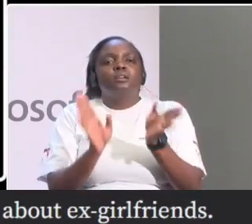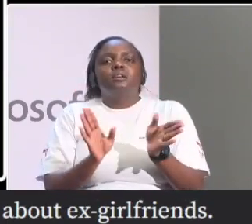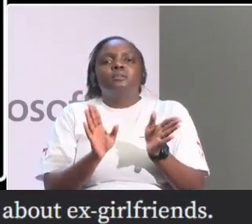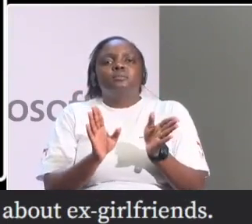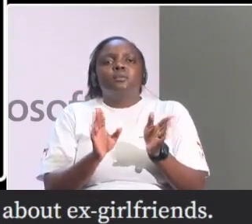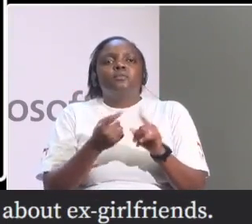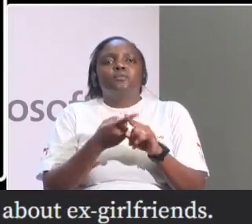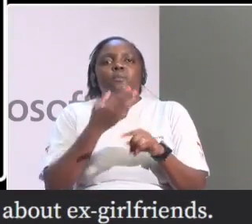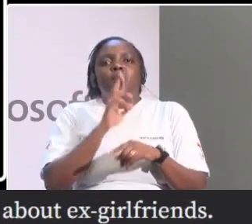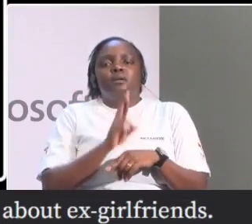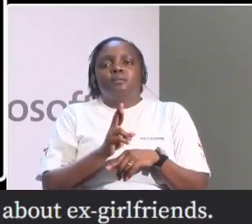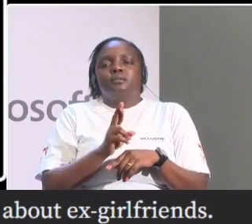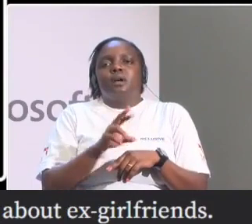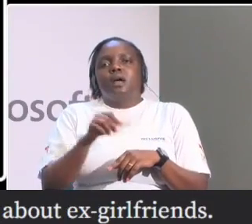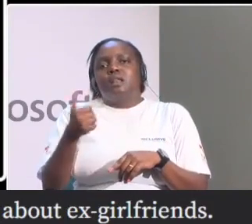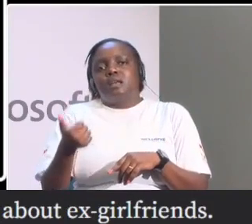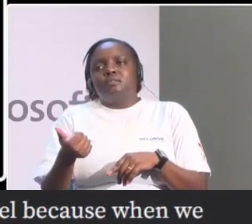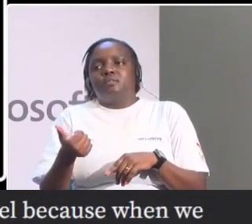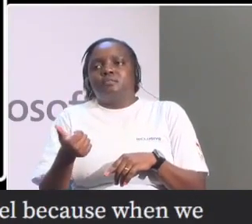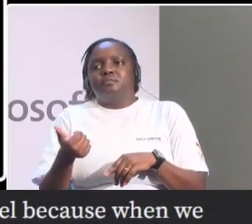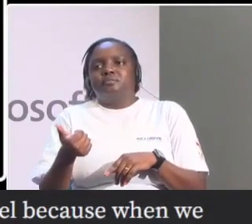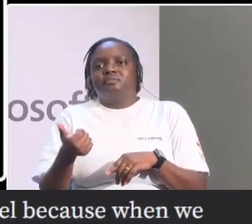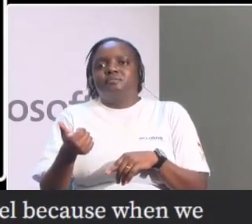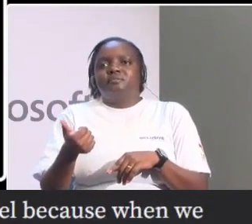get clarity from her. Another